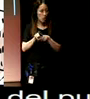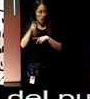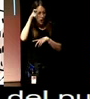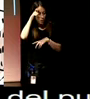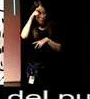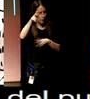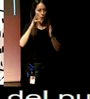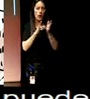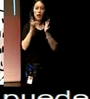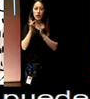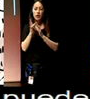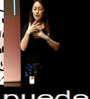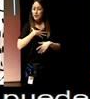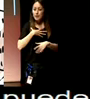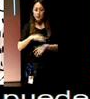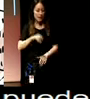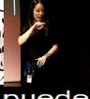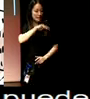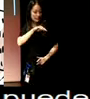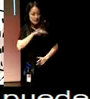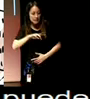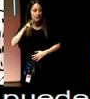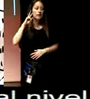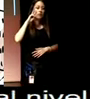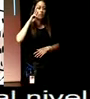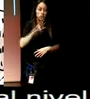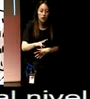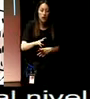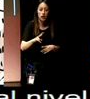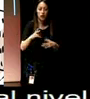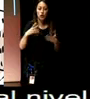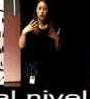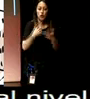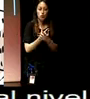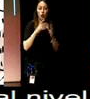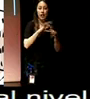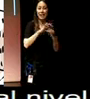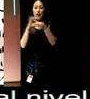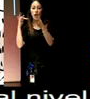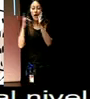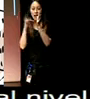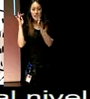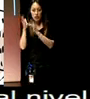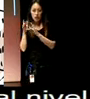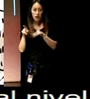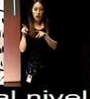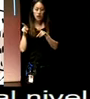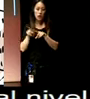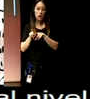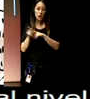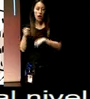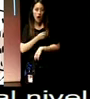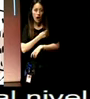see and get the inspiration while going there in that village.